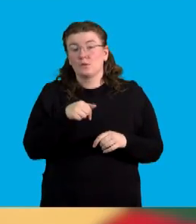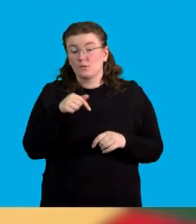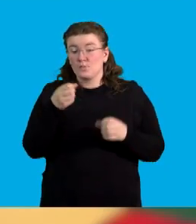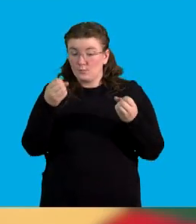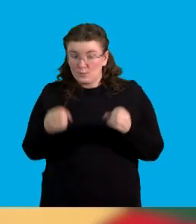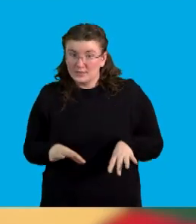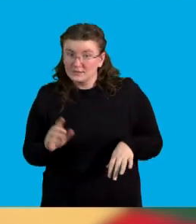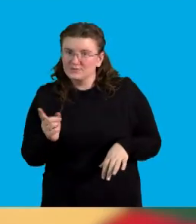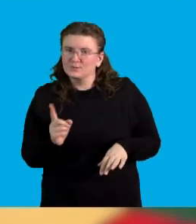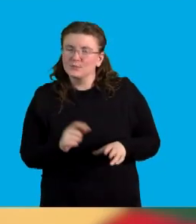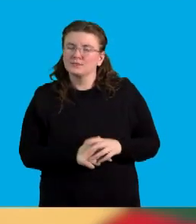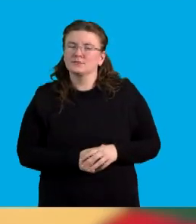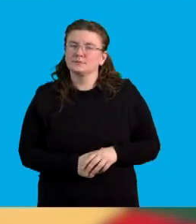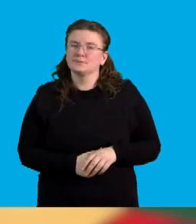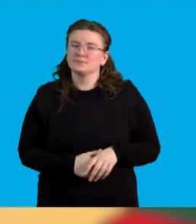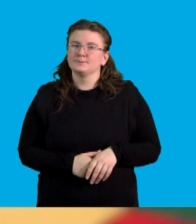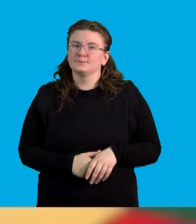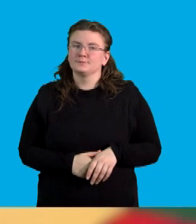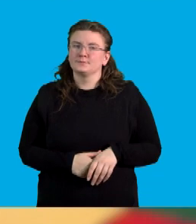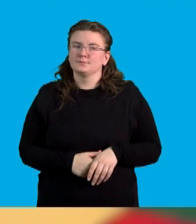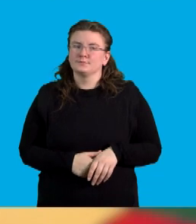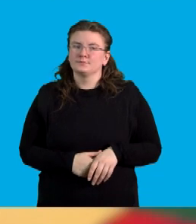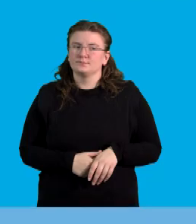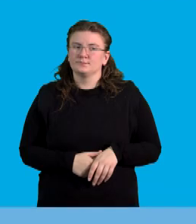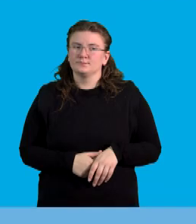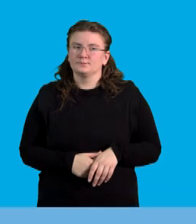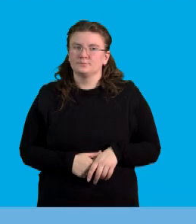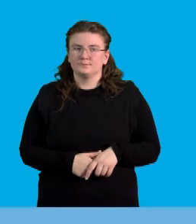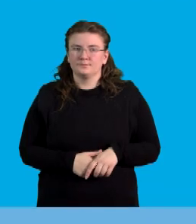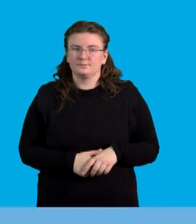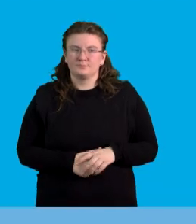the flow of current. So what is the wasted output here?